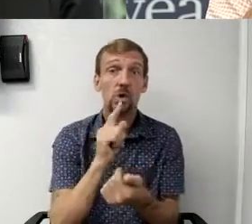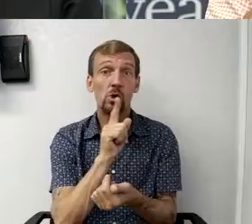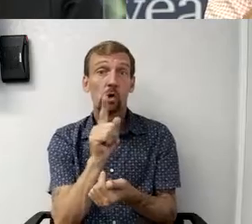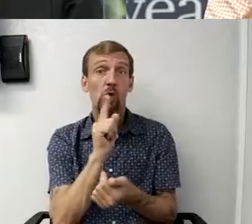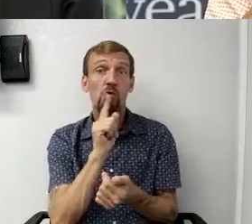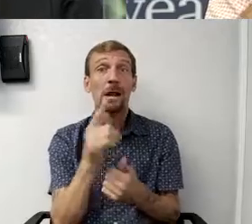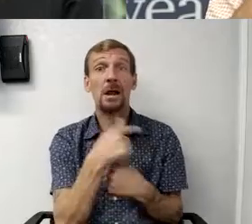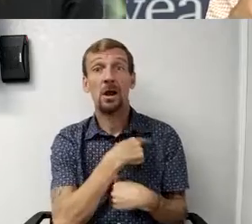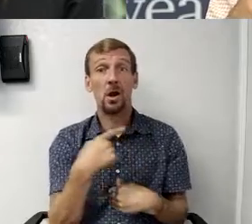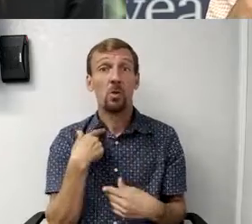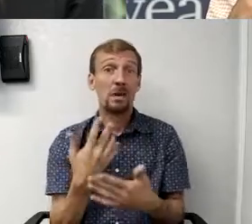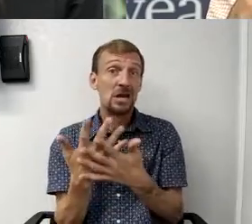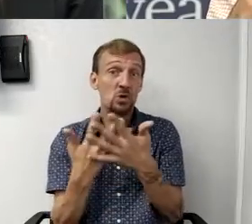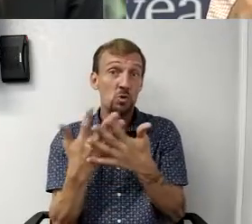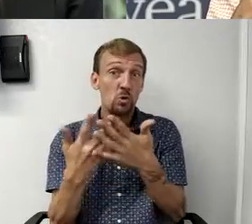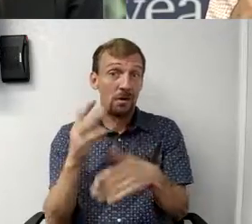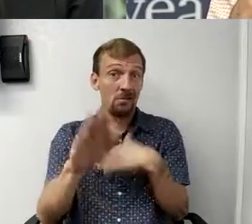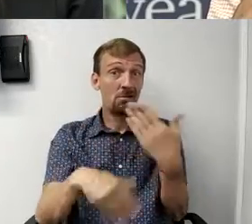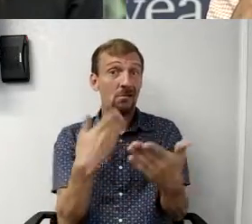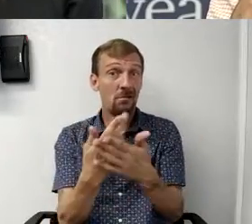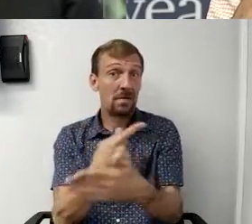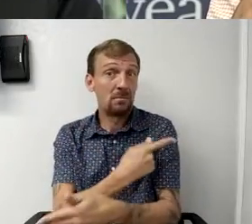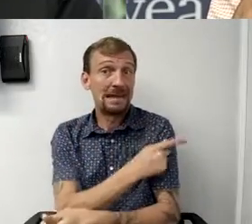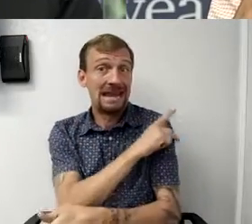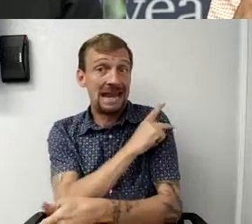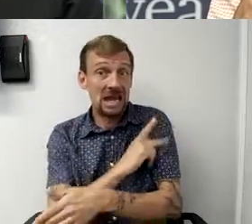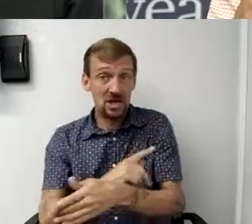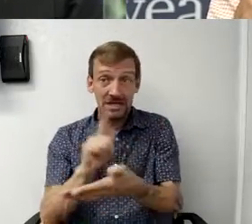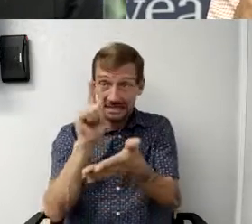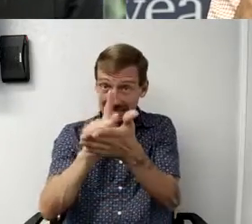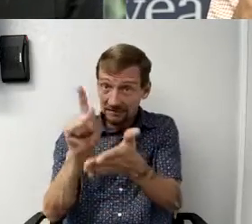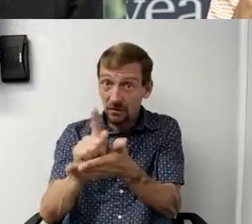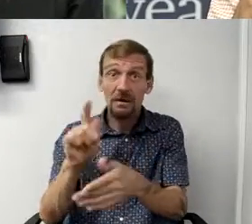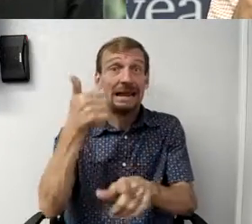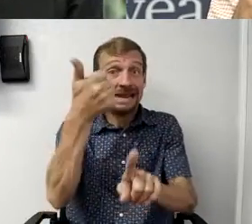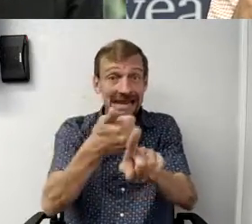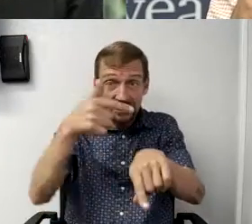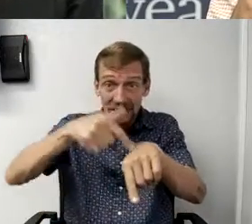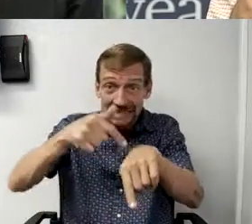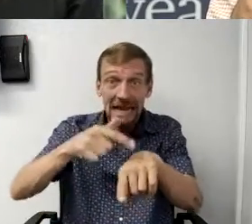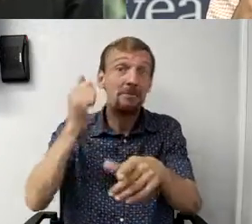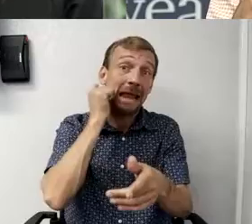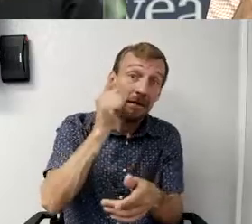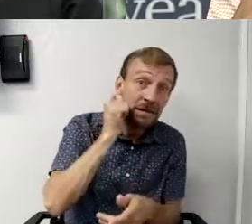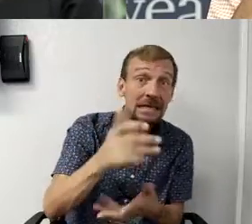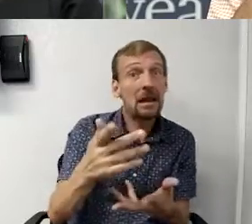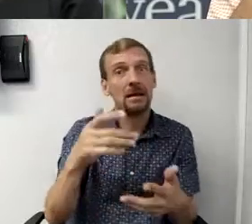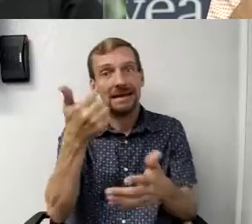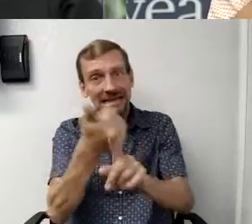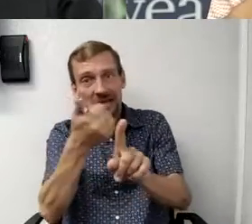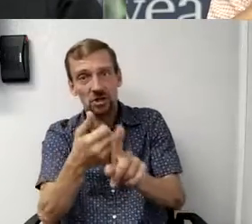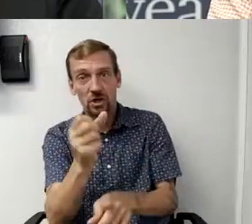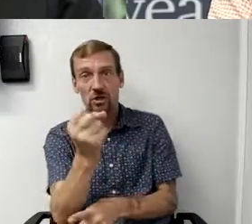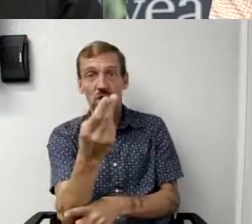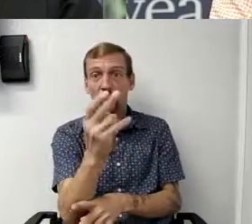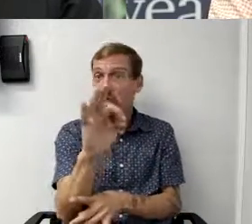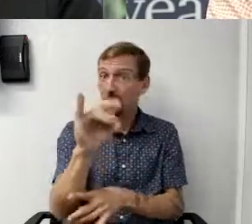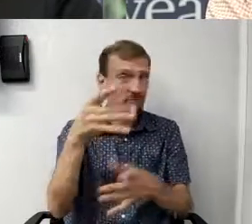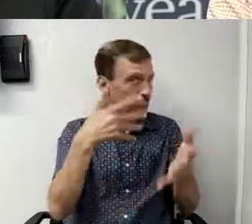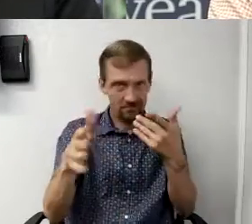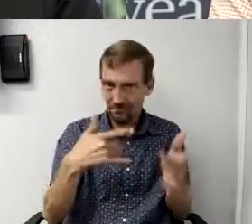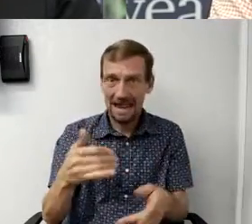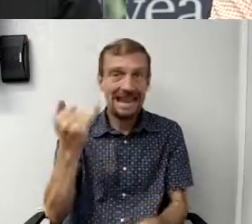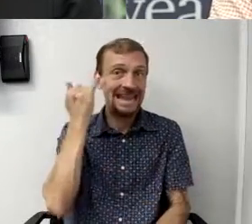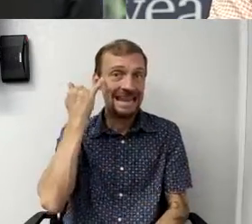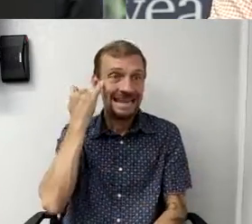patients. We screen patients every shift for symptoms, try to catch them as early as possible. And then if we identify someone that